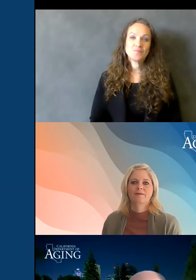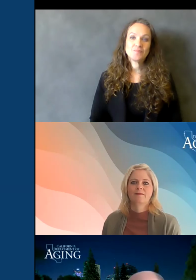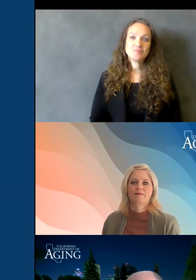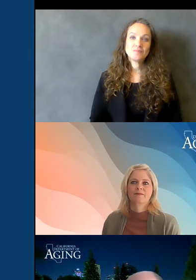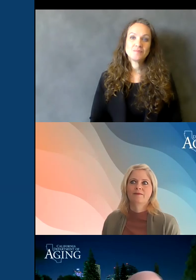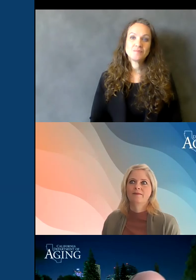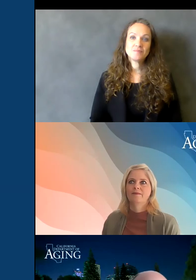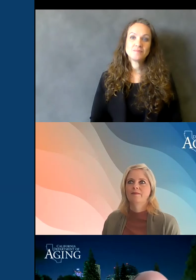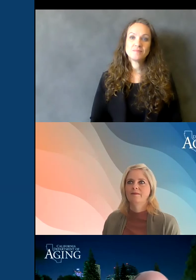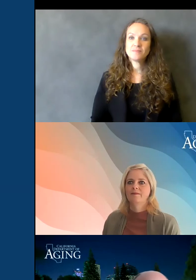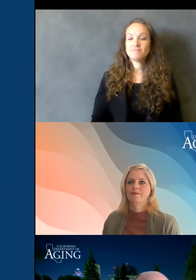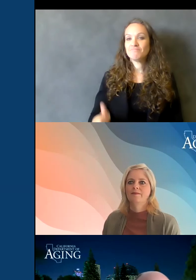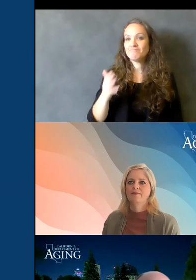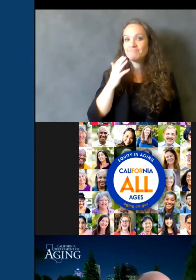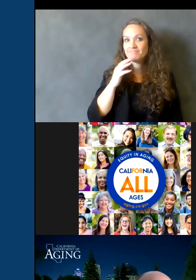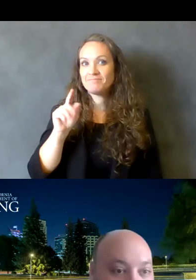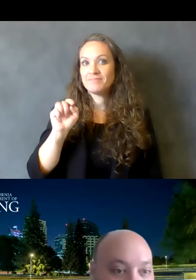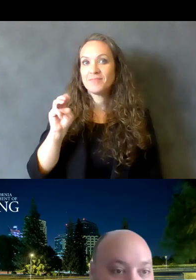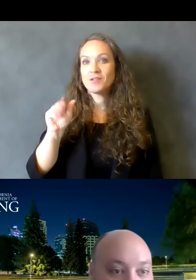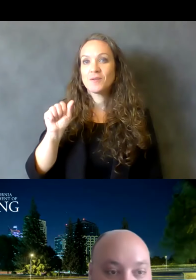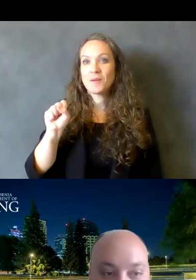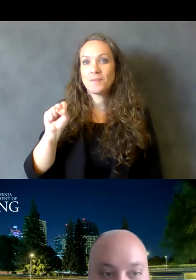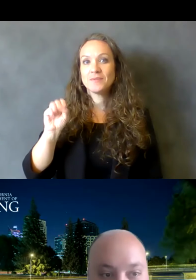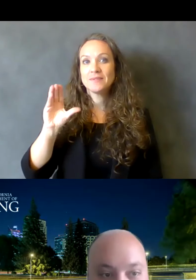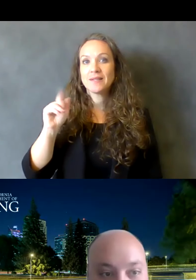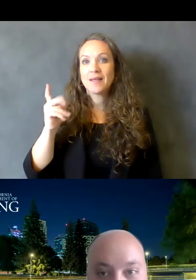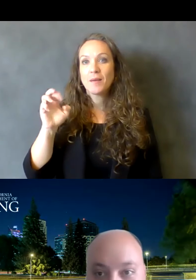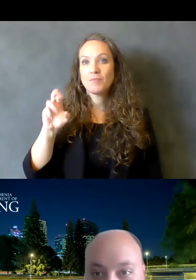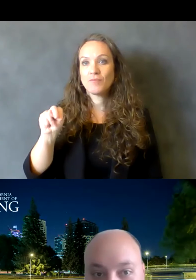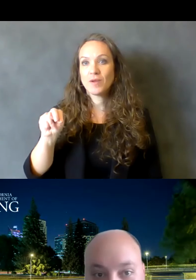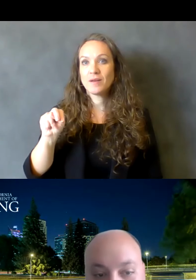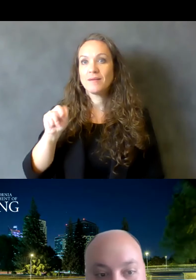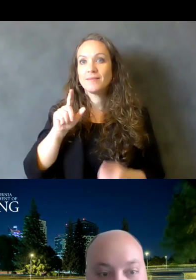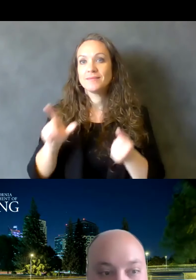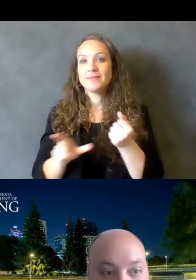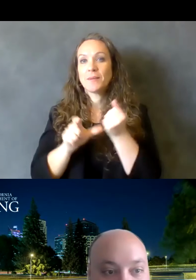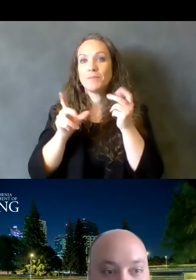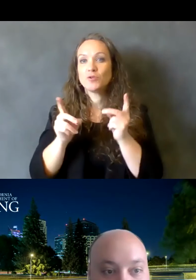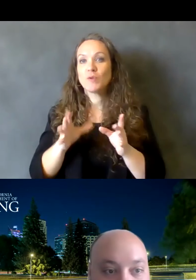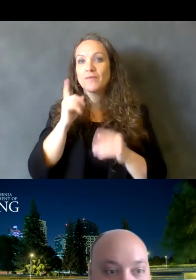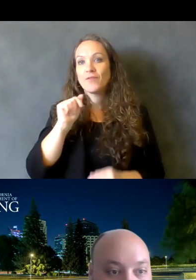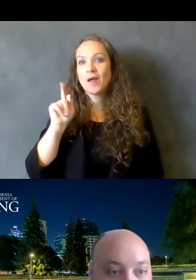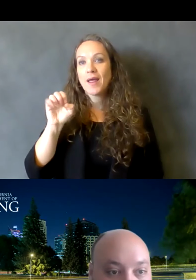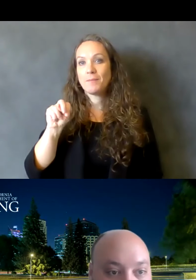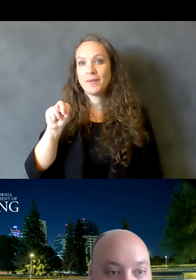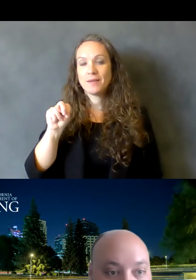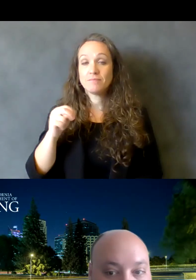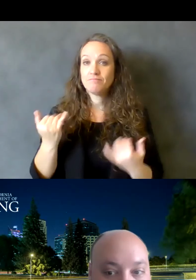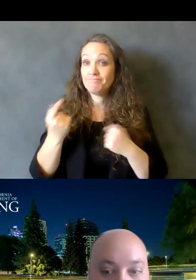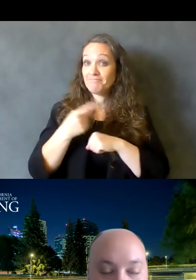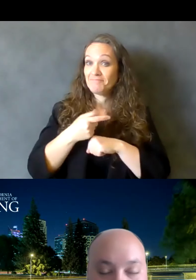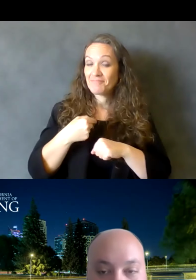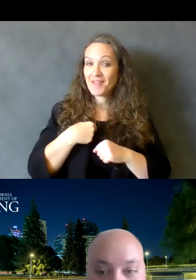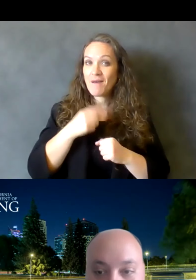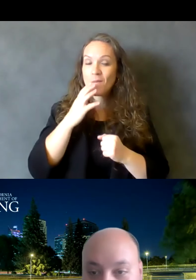Thank you, Amanda. My name is Thomas Cameron, and I'm the Deputy Director for Administration. Today, I will be going